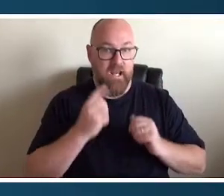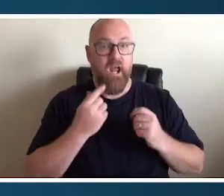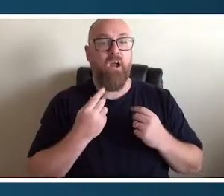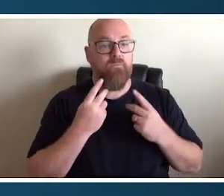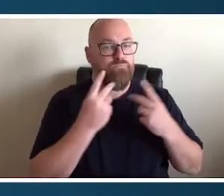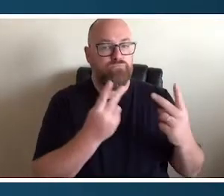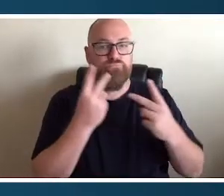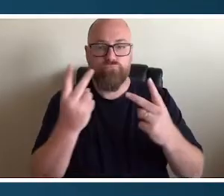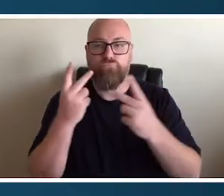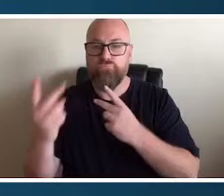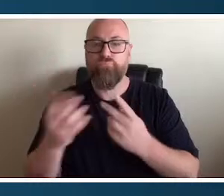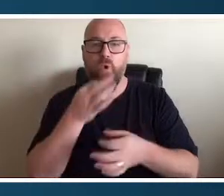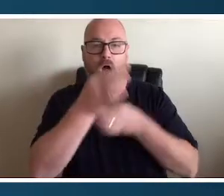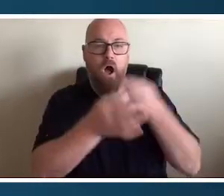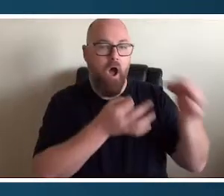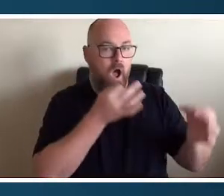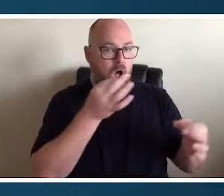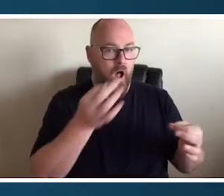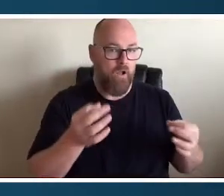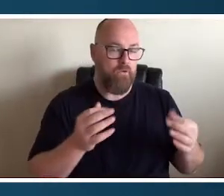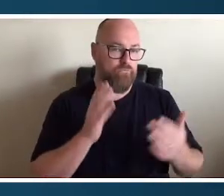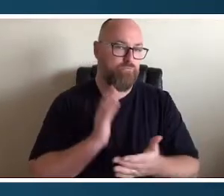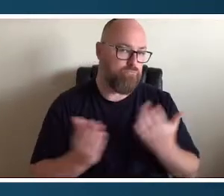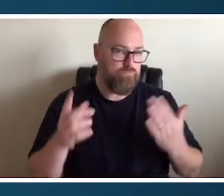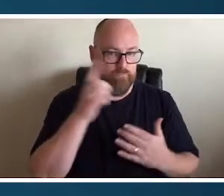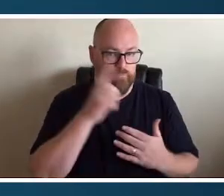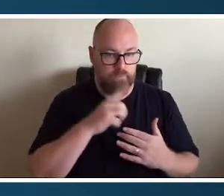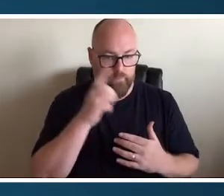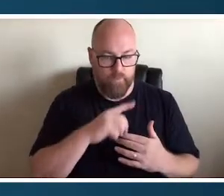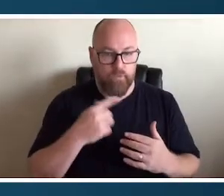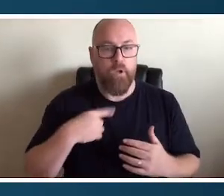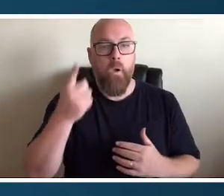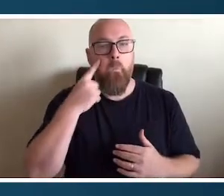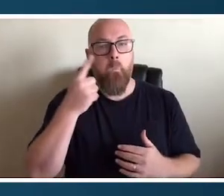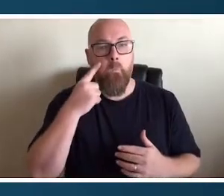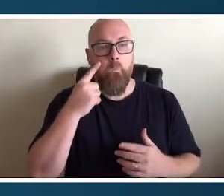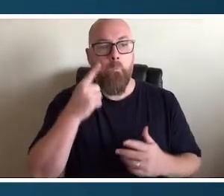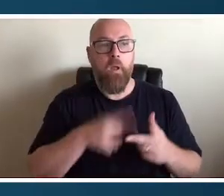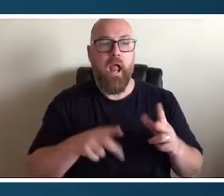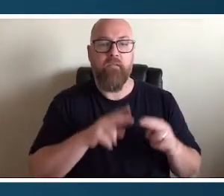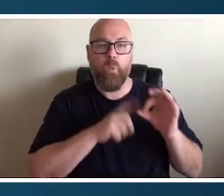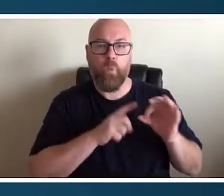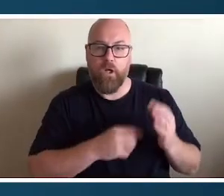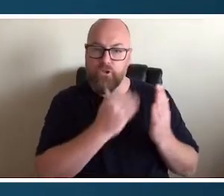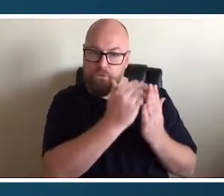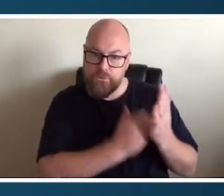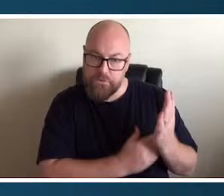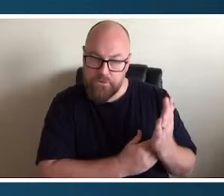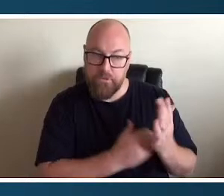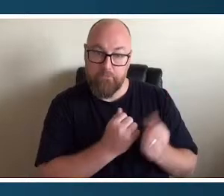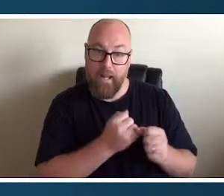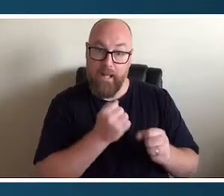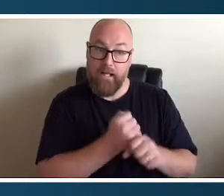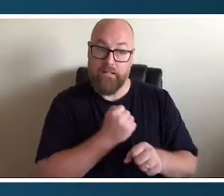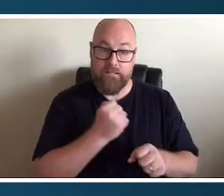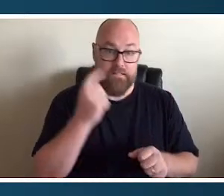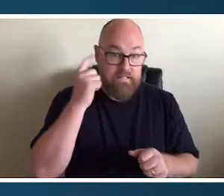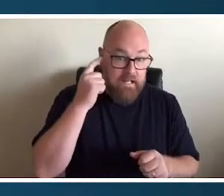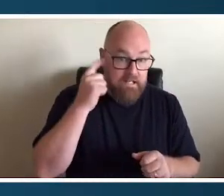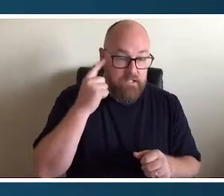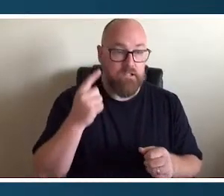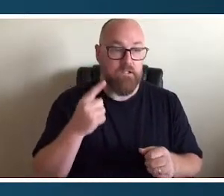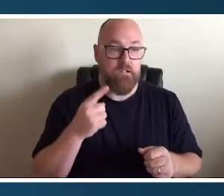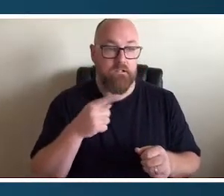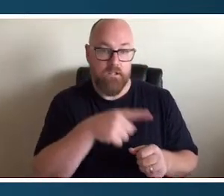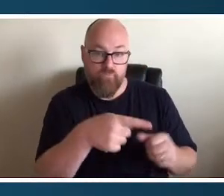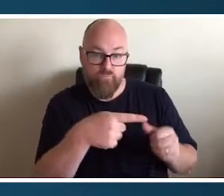in the country, and they ask them to see whether the questionnaire makes sense, how people react to that, whether they understand the question or not, whether